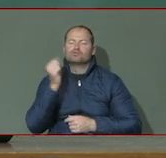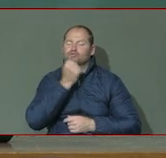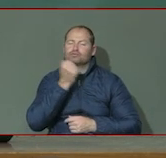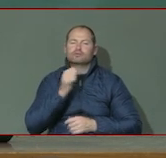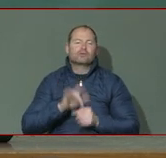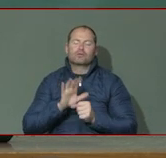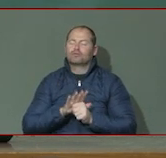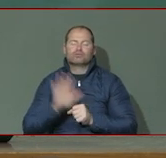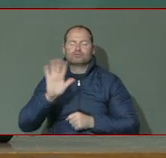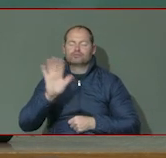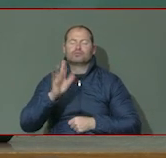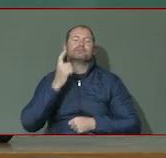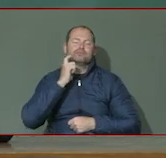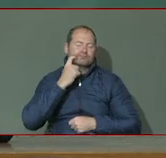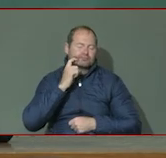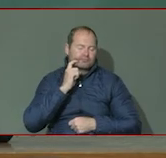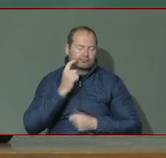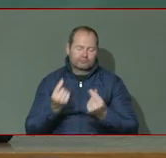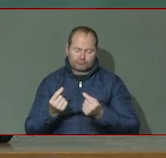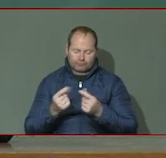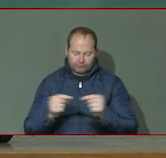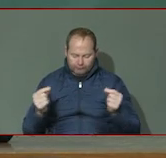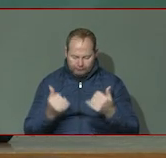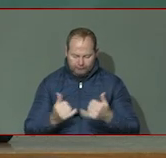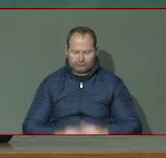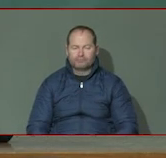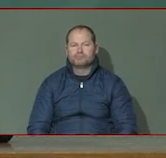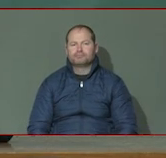Cola. That was candy.